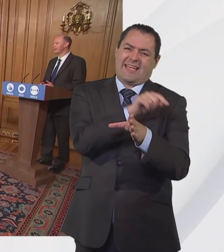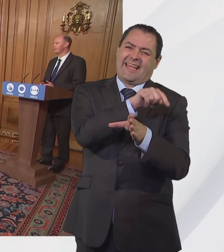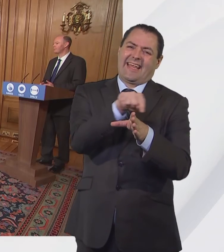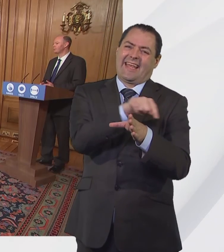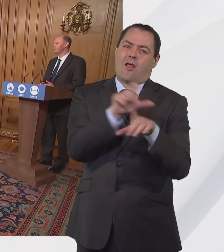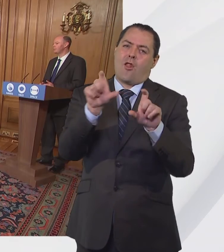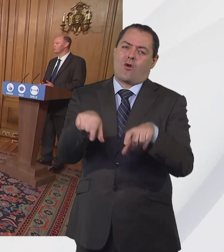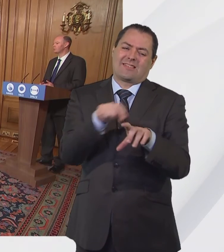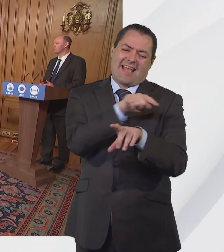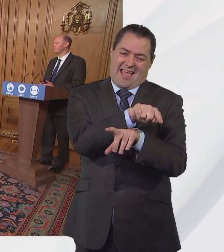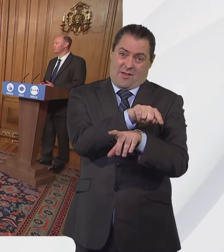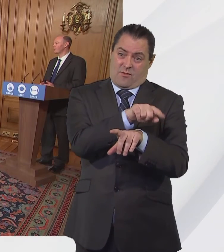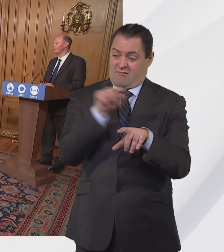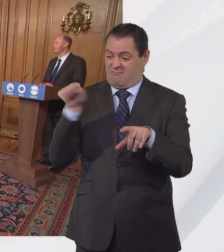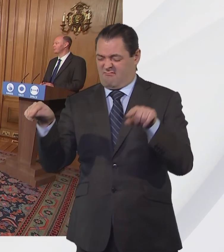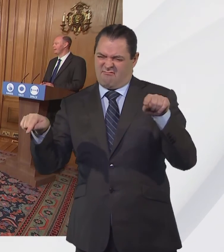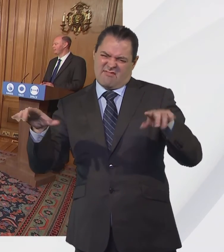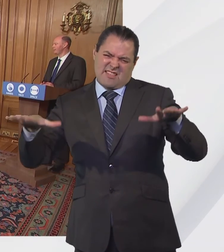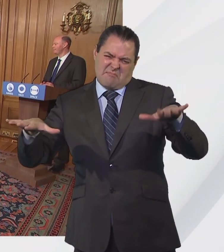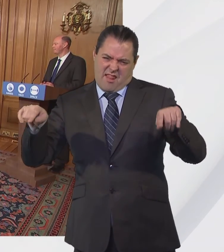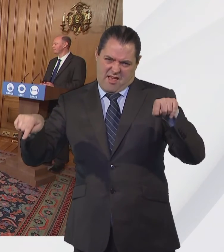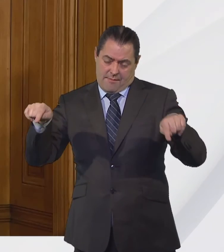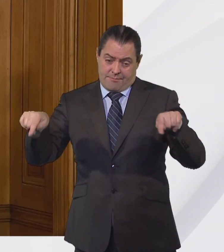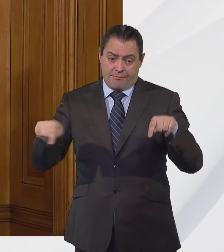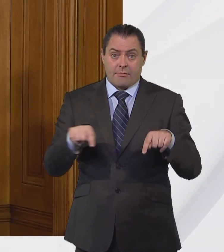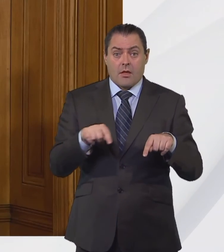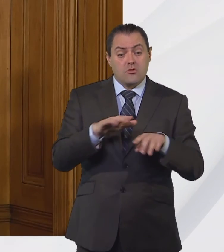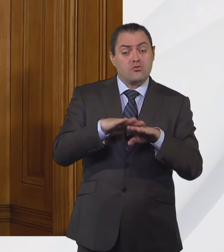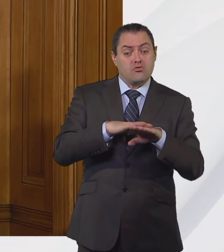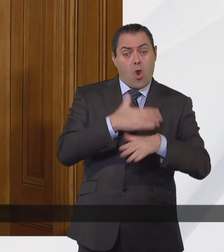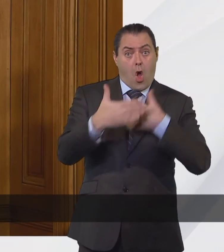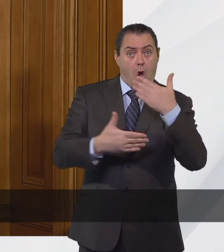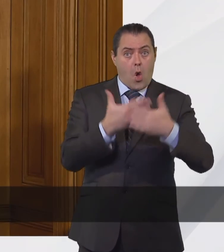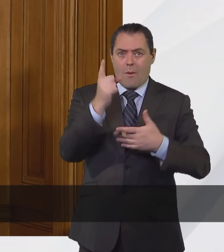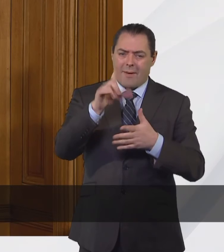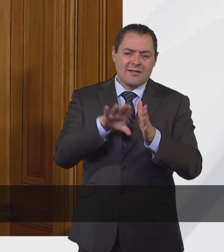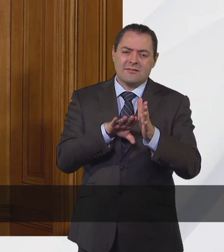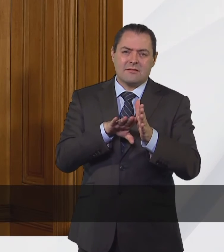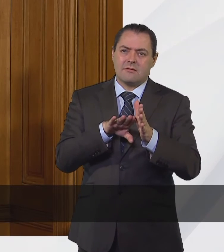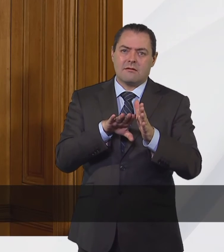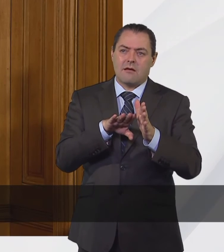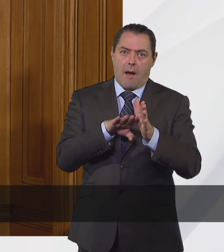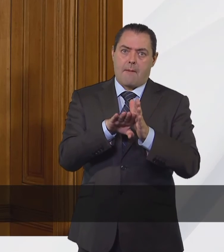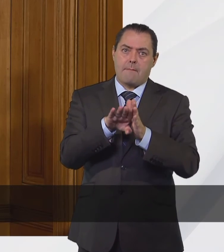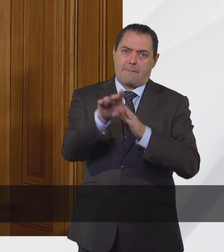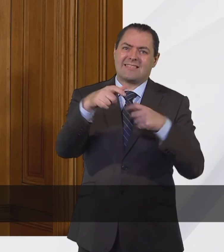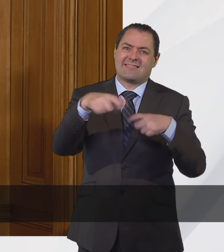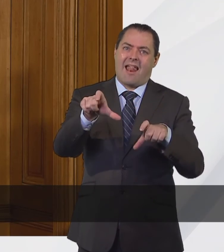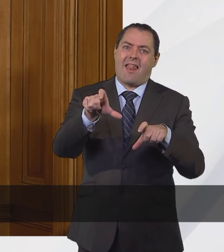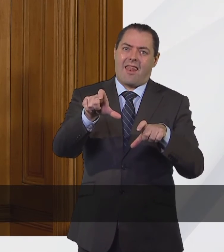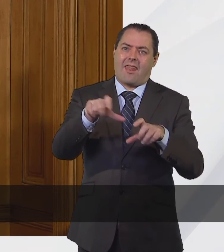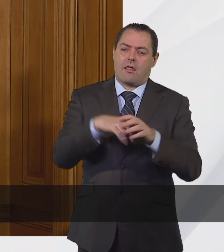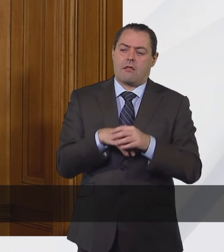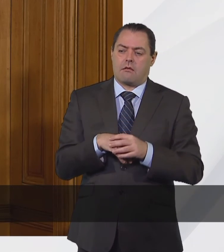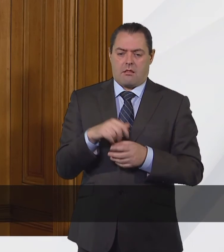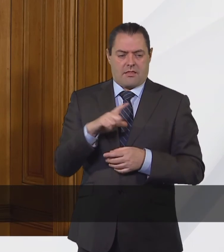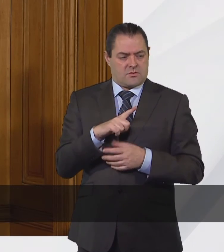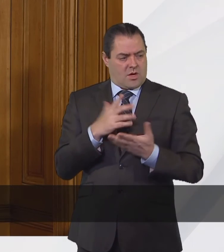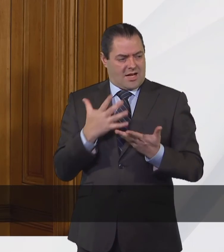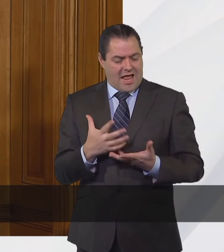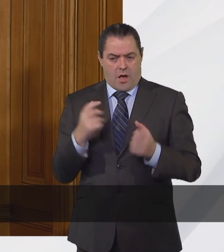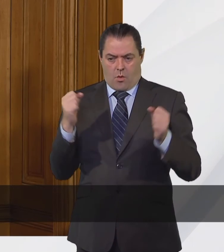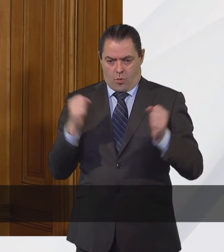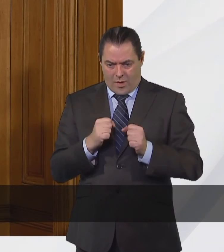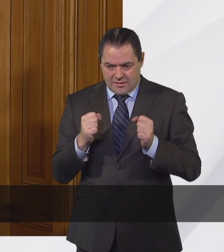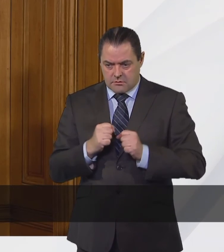slowed things down but did not stop the rise anywhere. So the reason why Tier 1 at this time of year, with the current